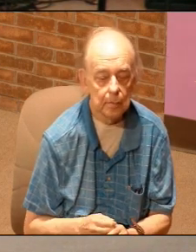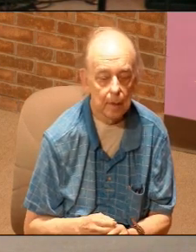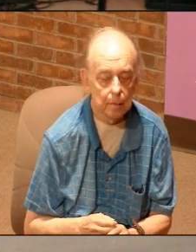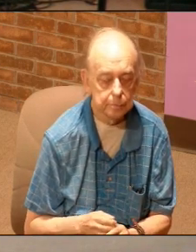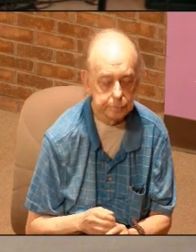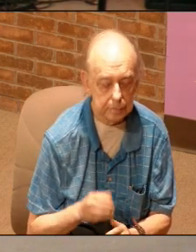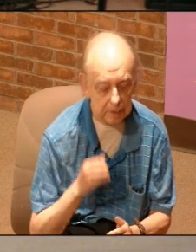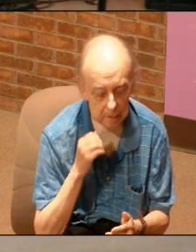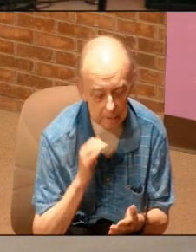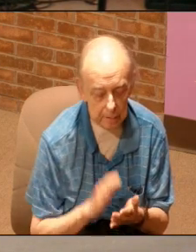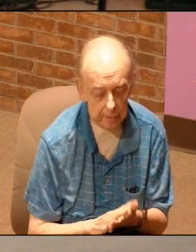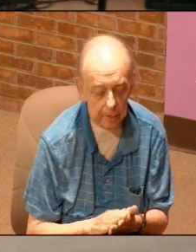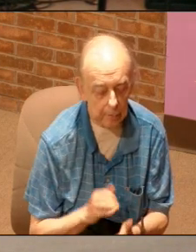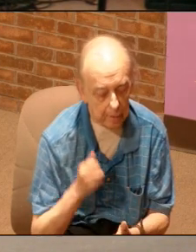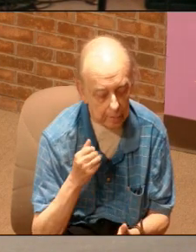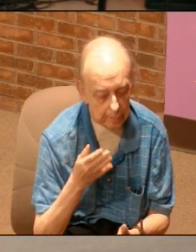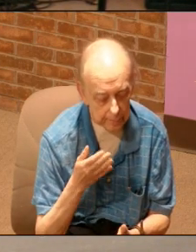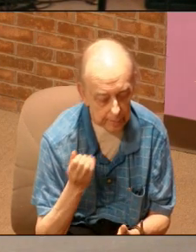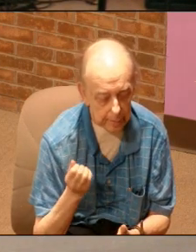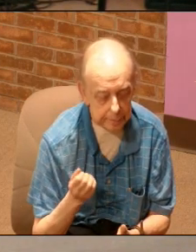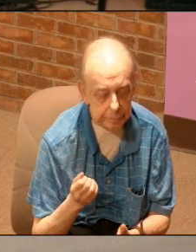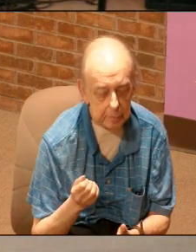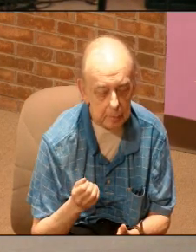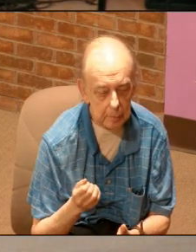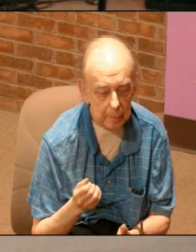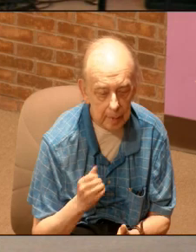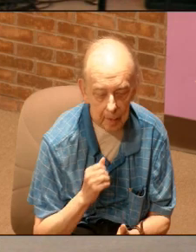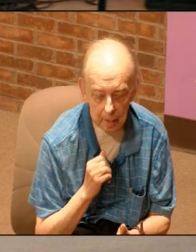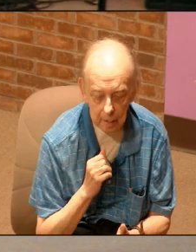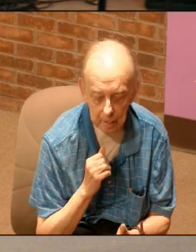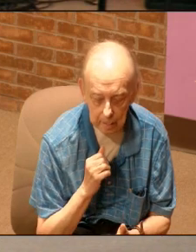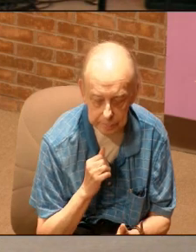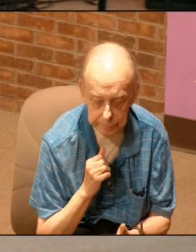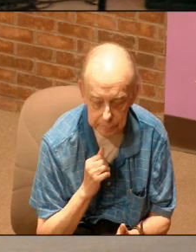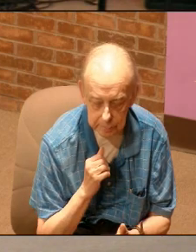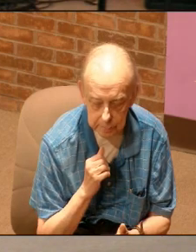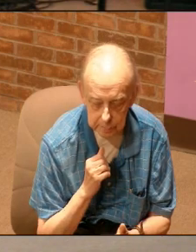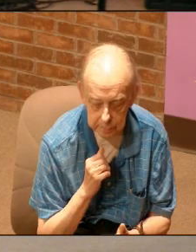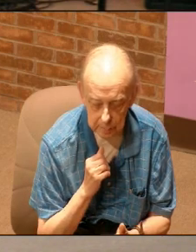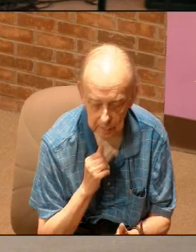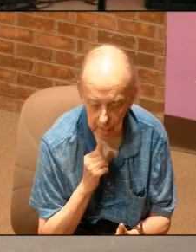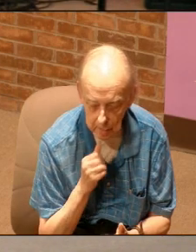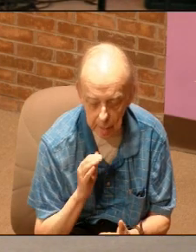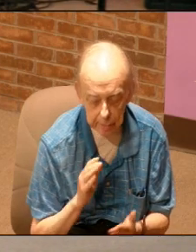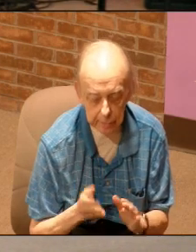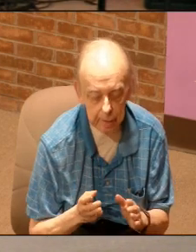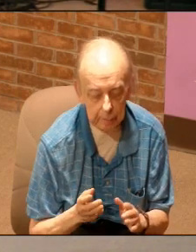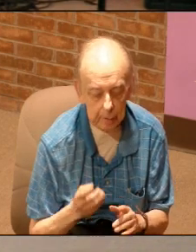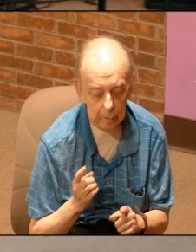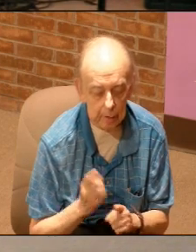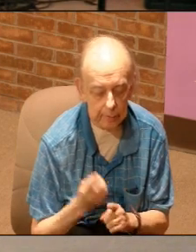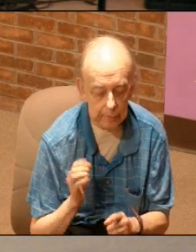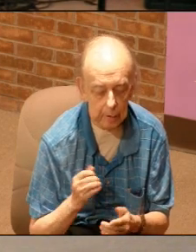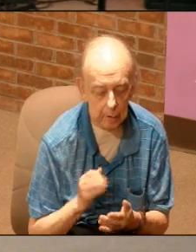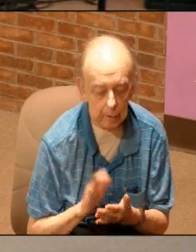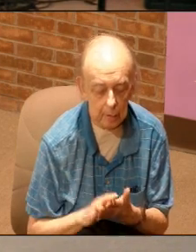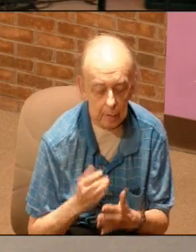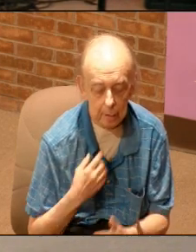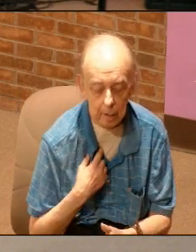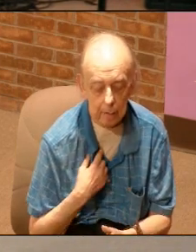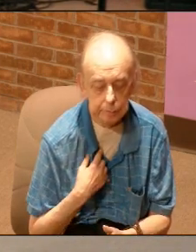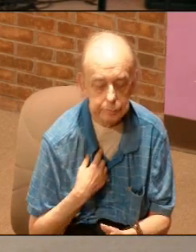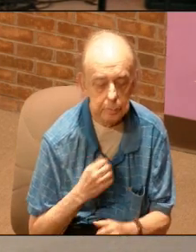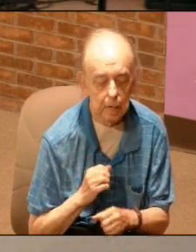she would forget. Or it would not seem right for her. For me,